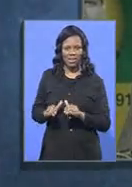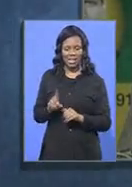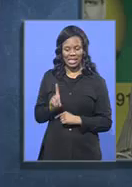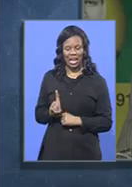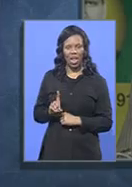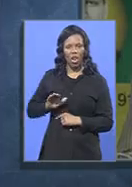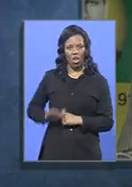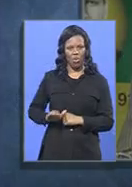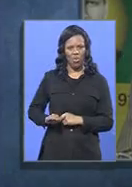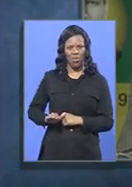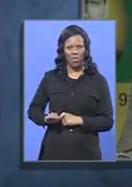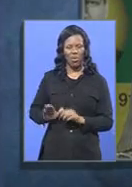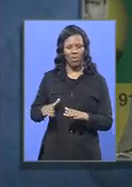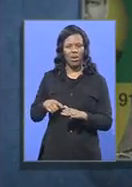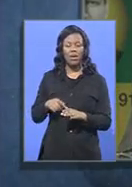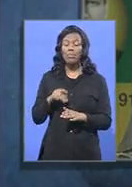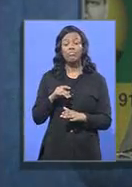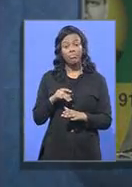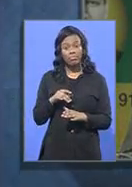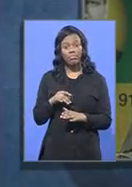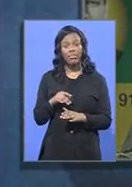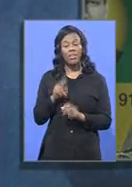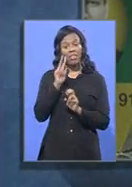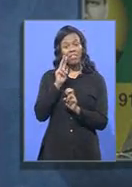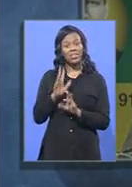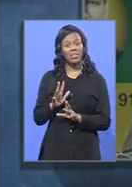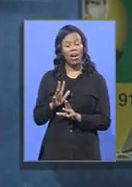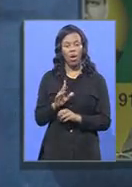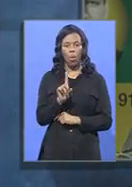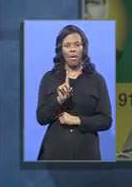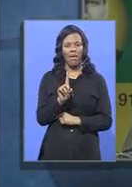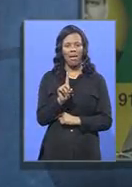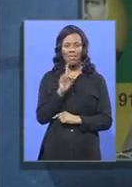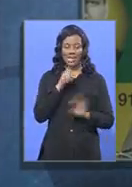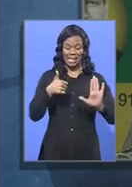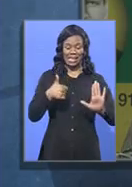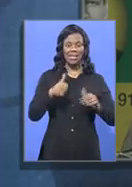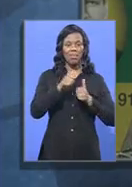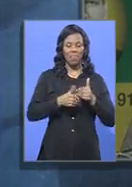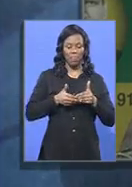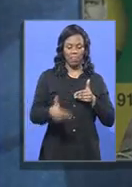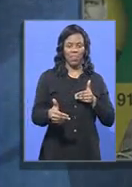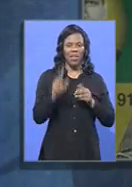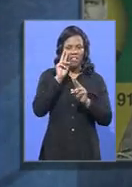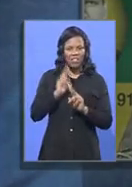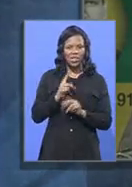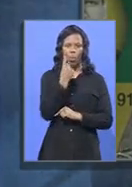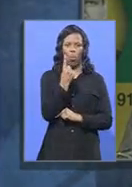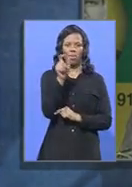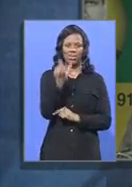he was allowed one visitor and one letter every 6 months.